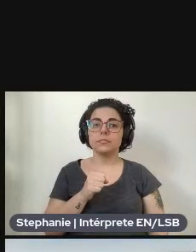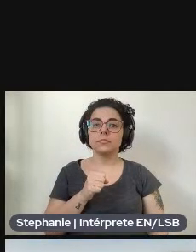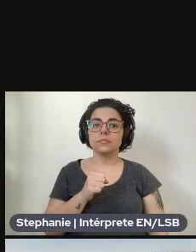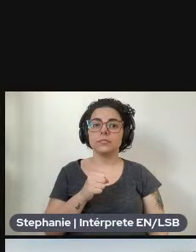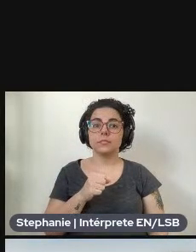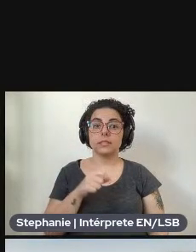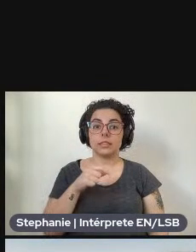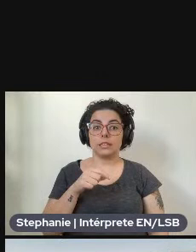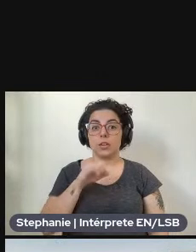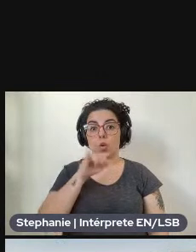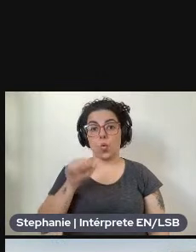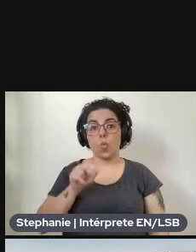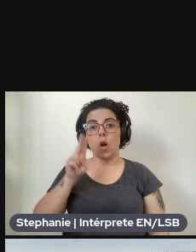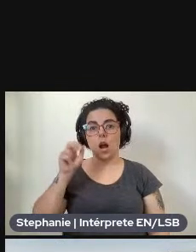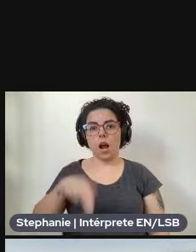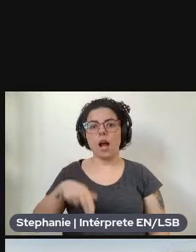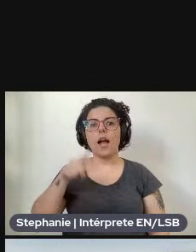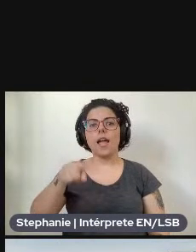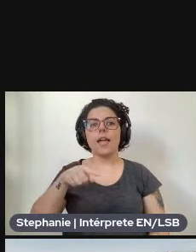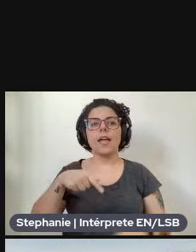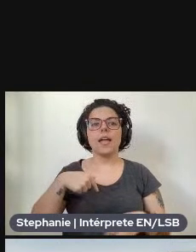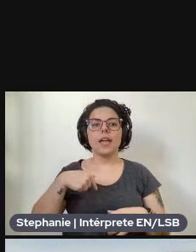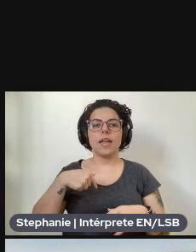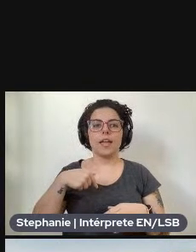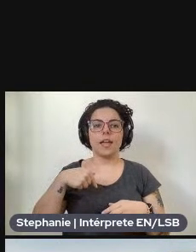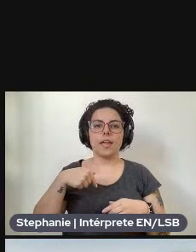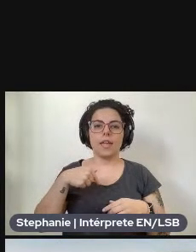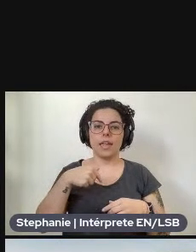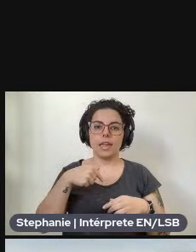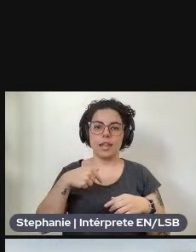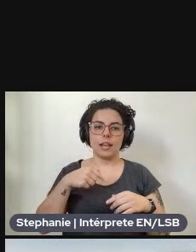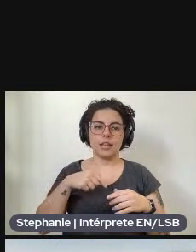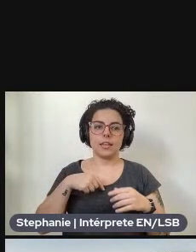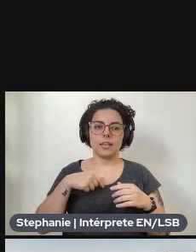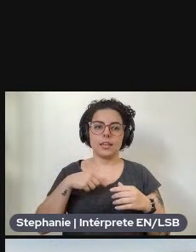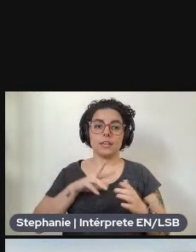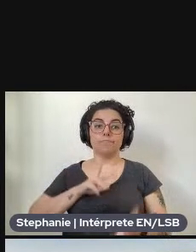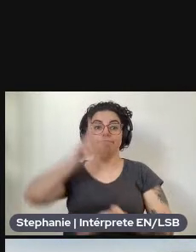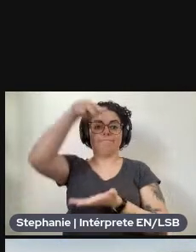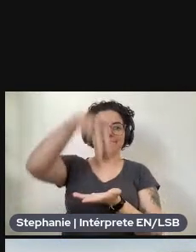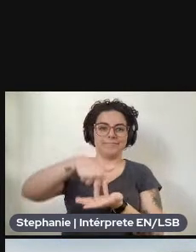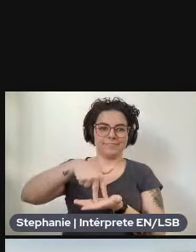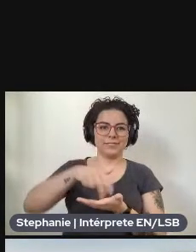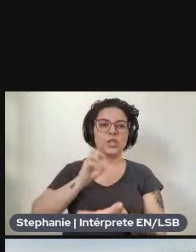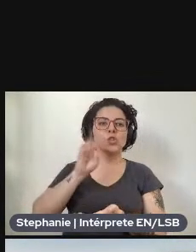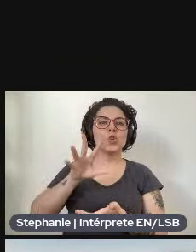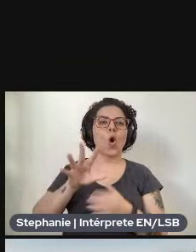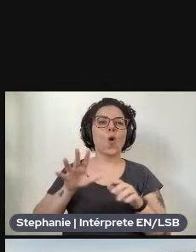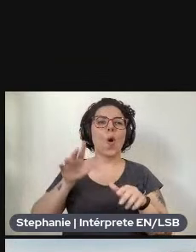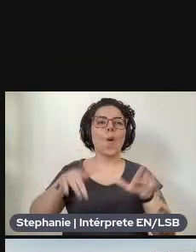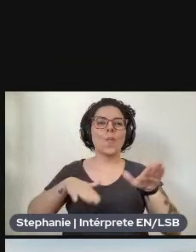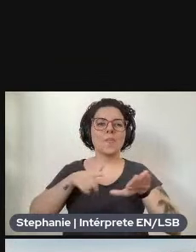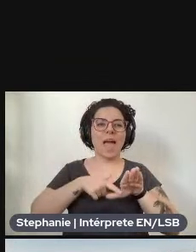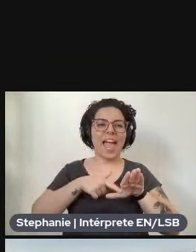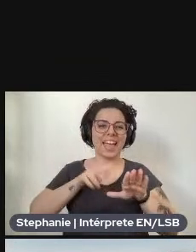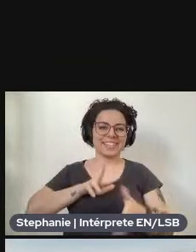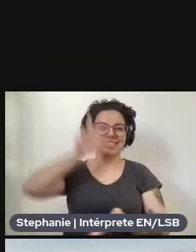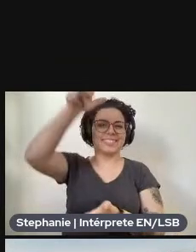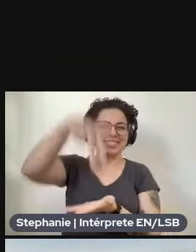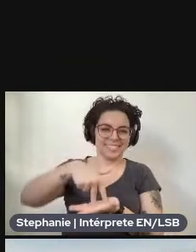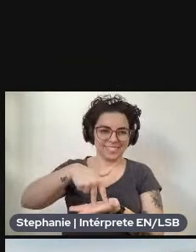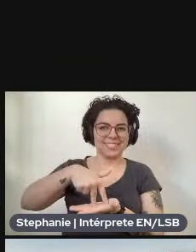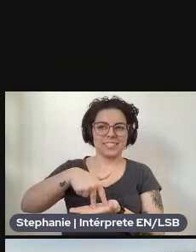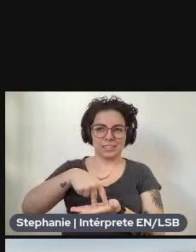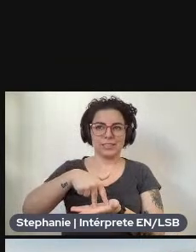se echó a sus pies, so Saint John threw himself at his feet. So this is clearly a